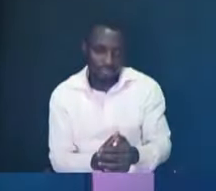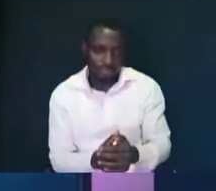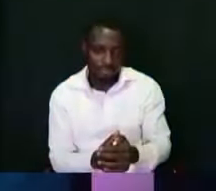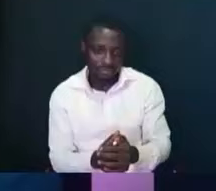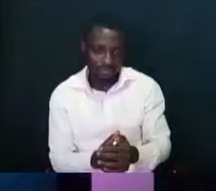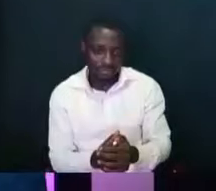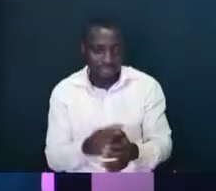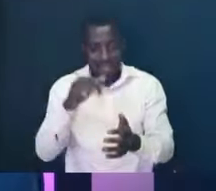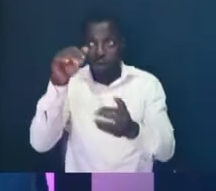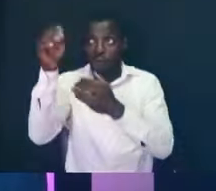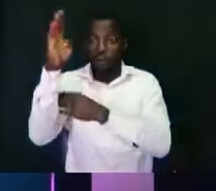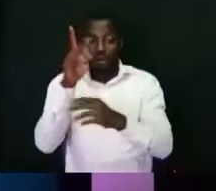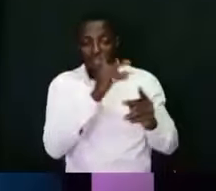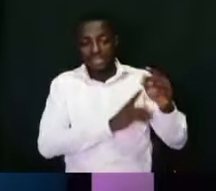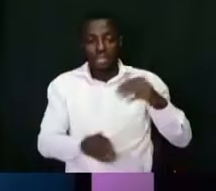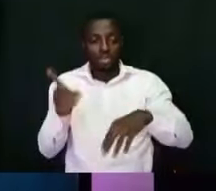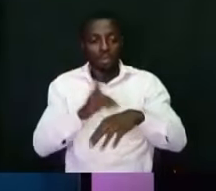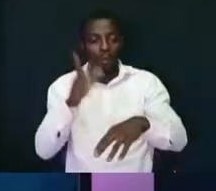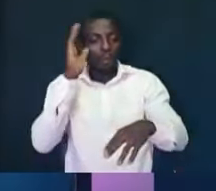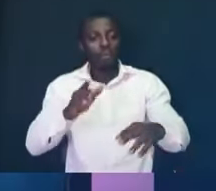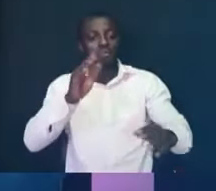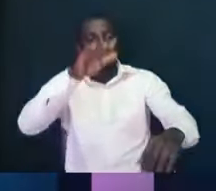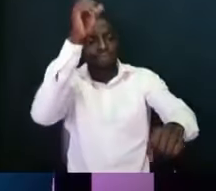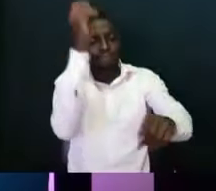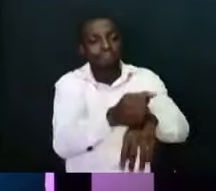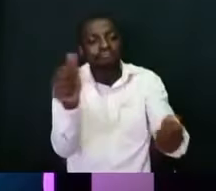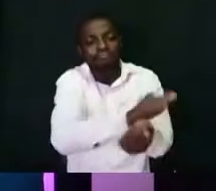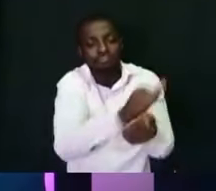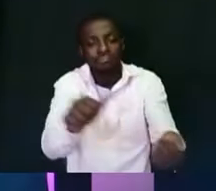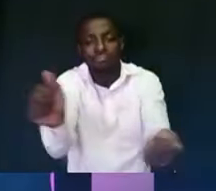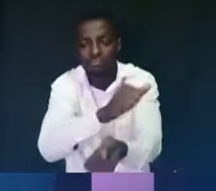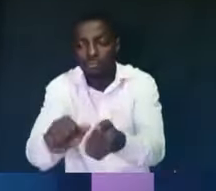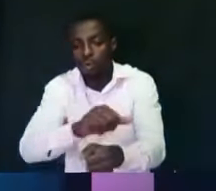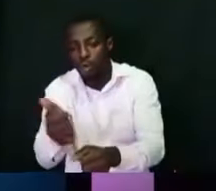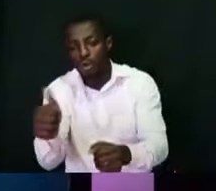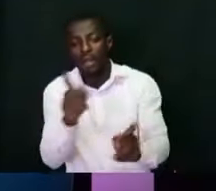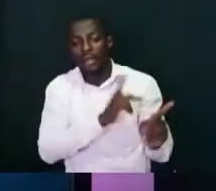all those kingdoms and bring them to an end.